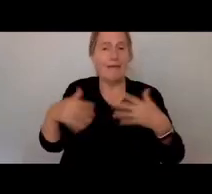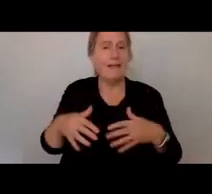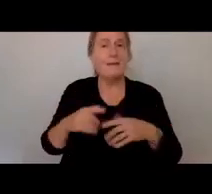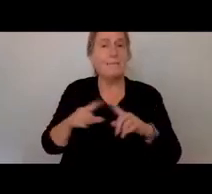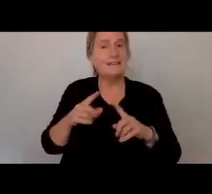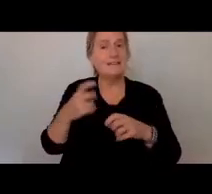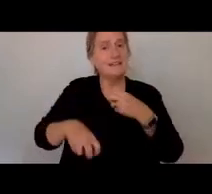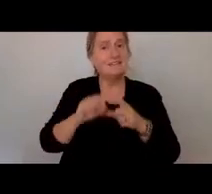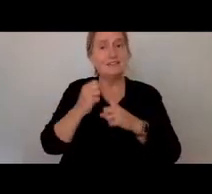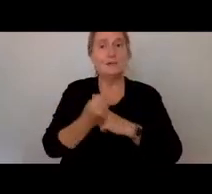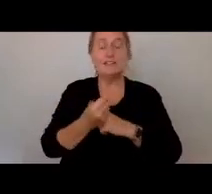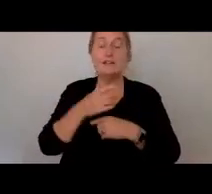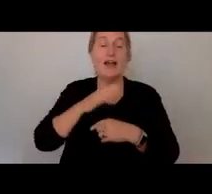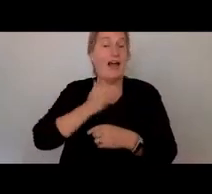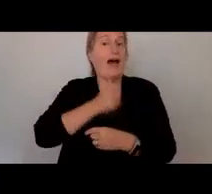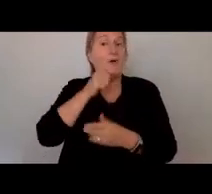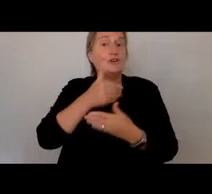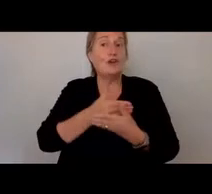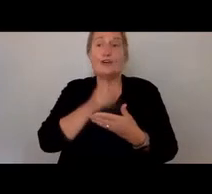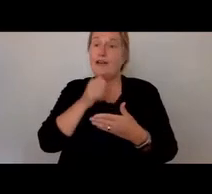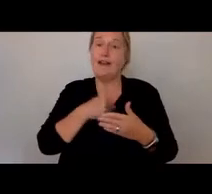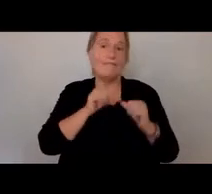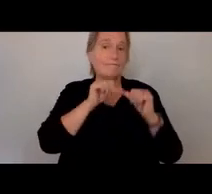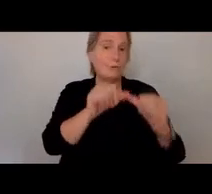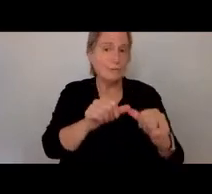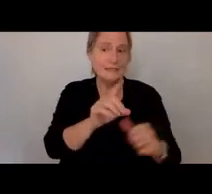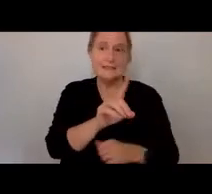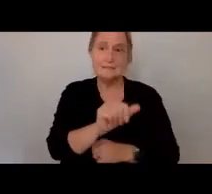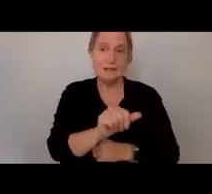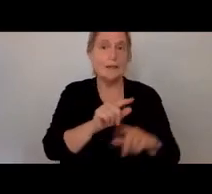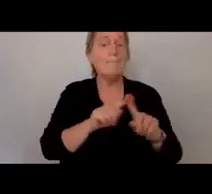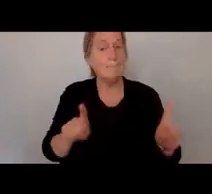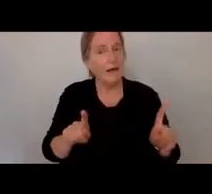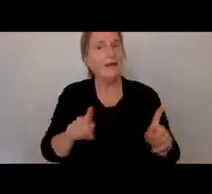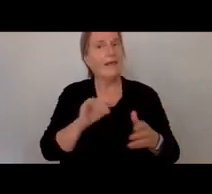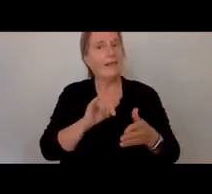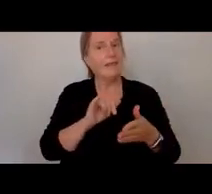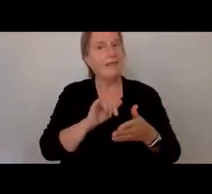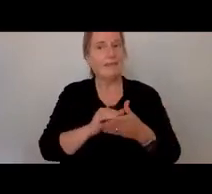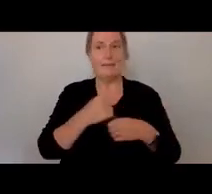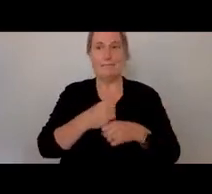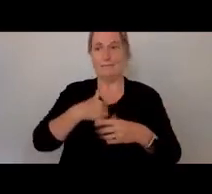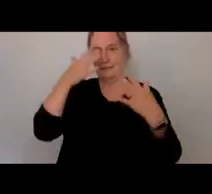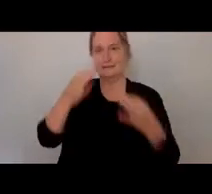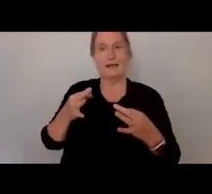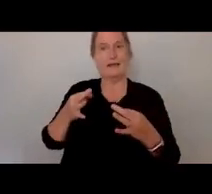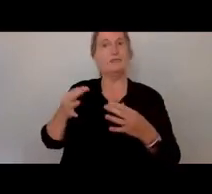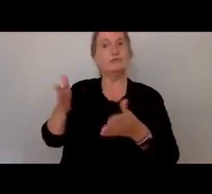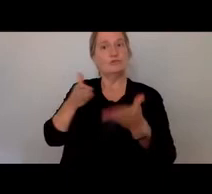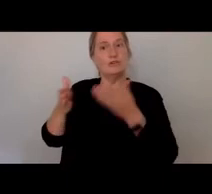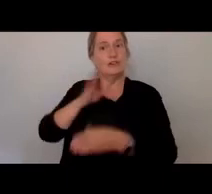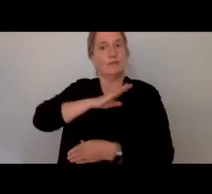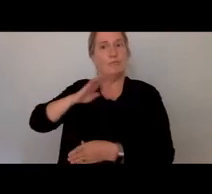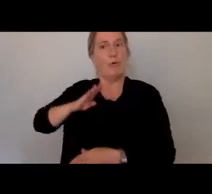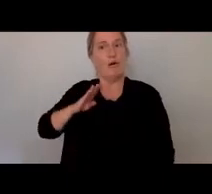disability, it motivated me to serve on the board of the Pacer Center, as you know, a local nonprofit that's dedicated to helping children and